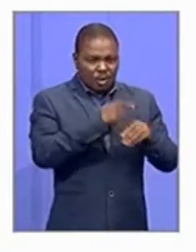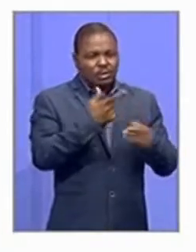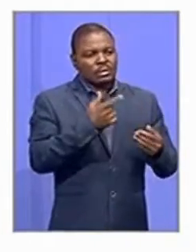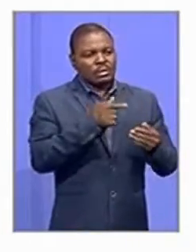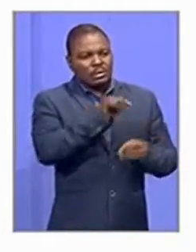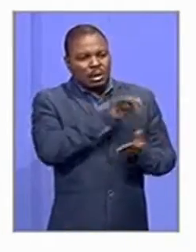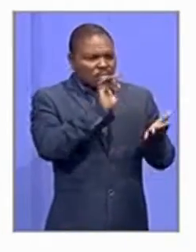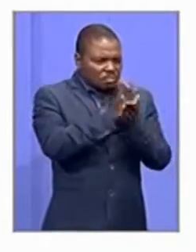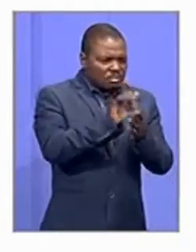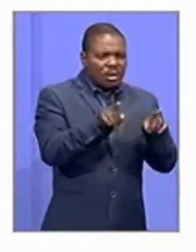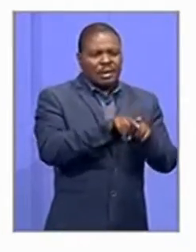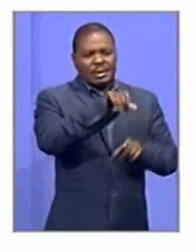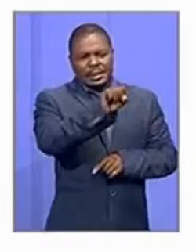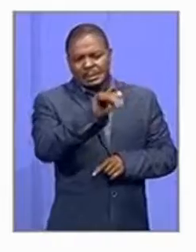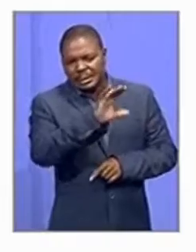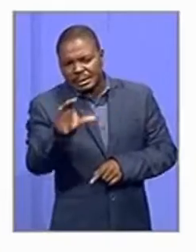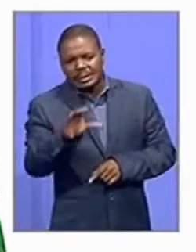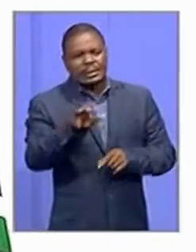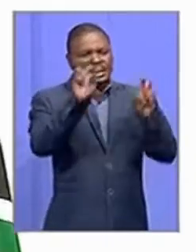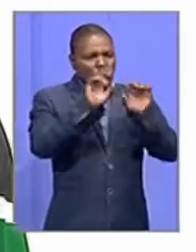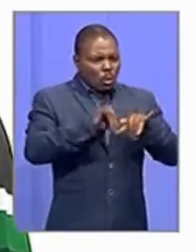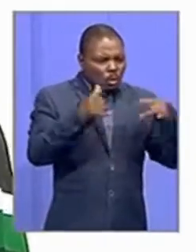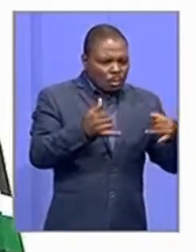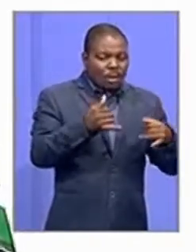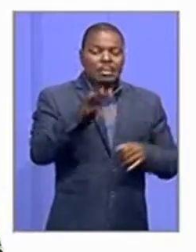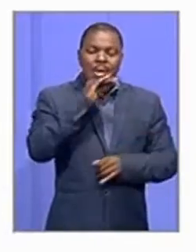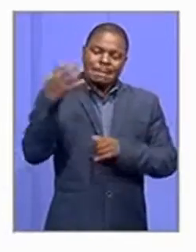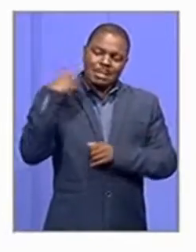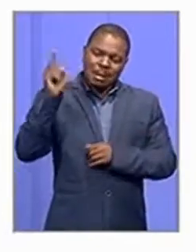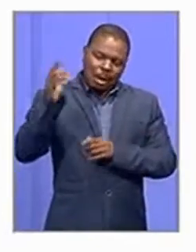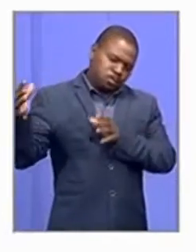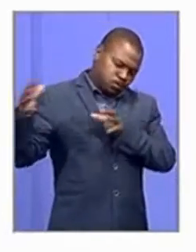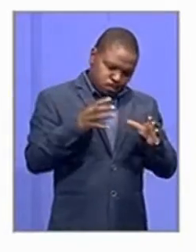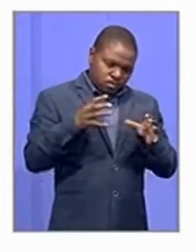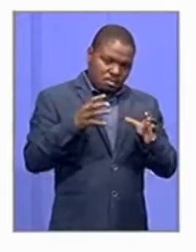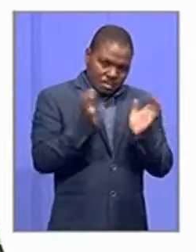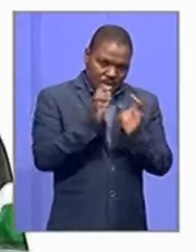and SAA and ESCOM, we expect the respective minister, including